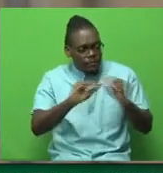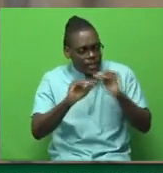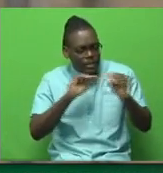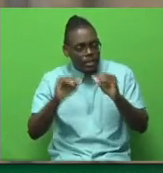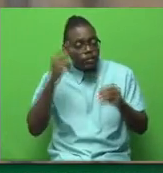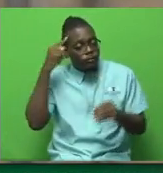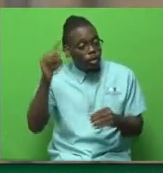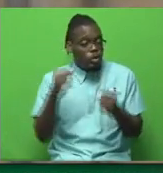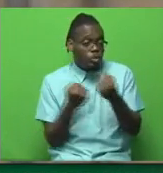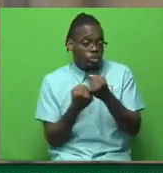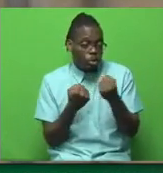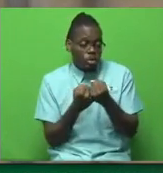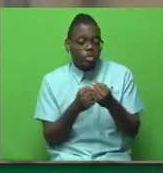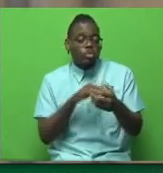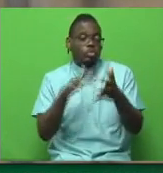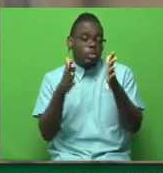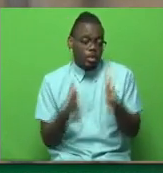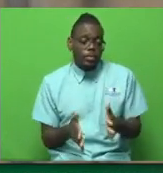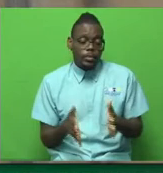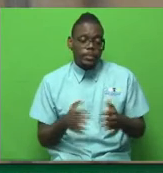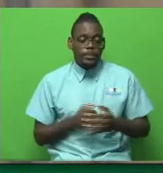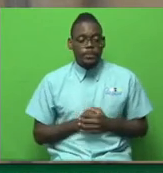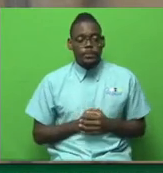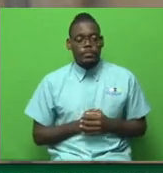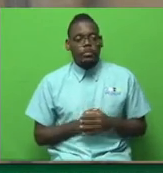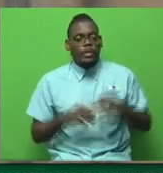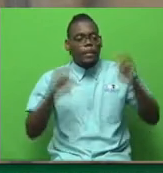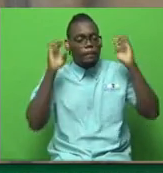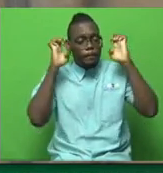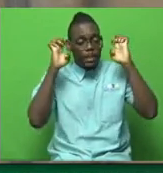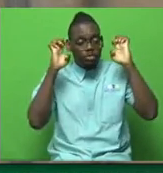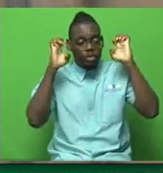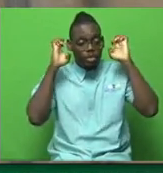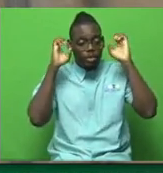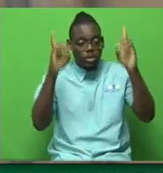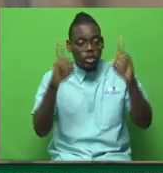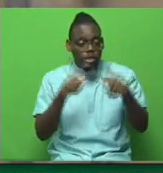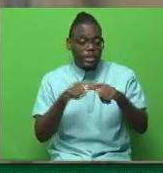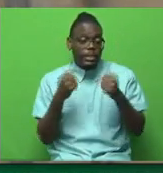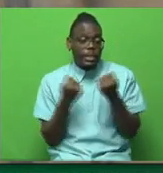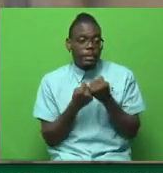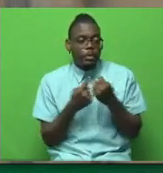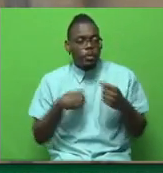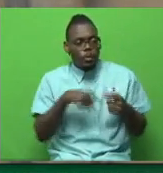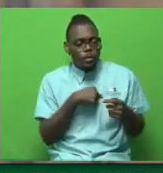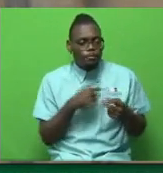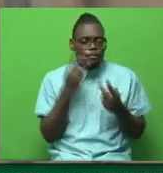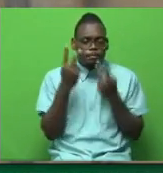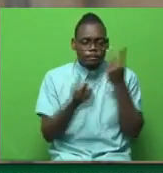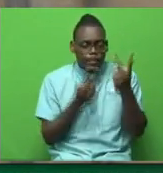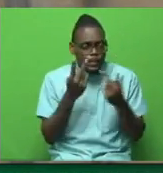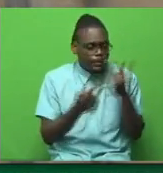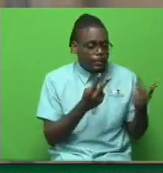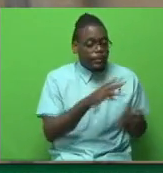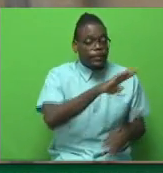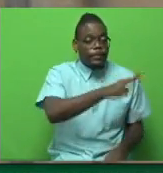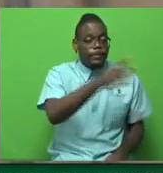students the ministry of education's team has been moving around the country to different schools